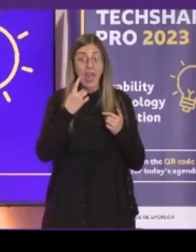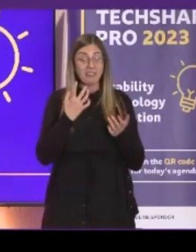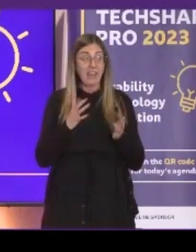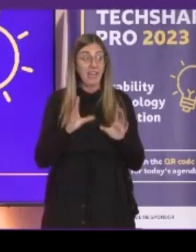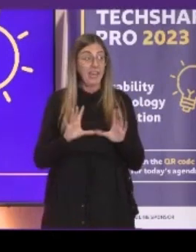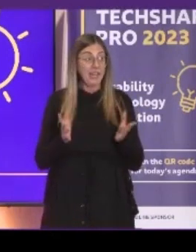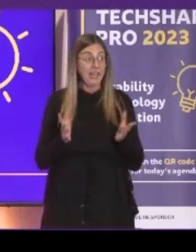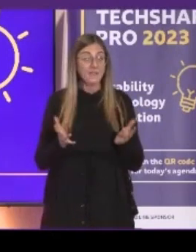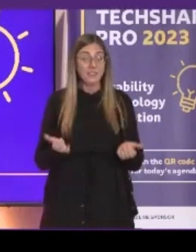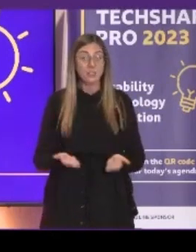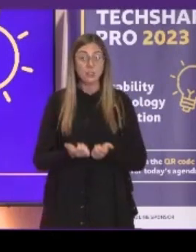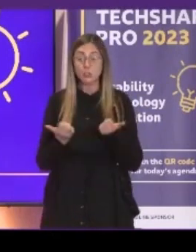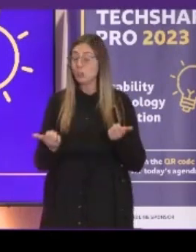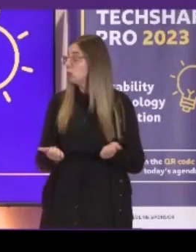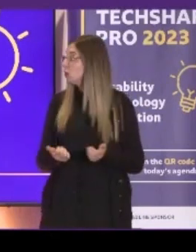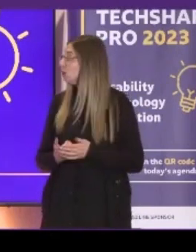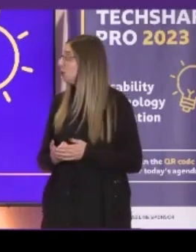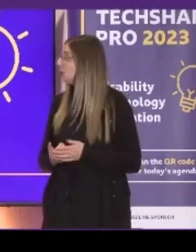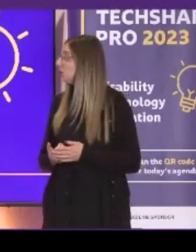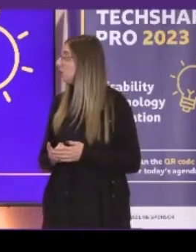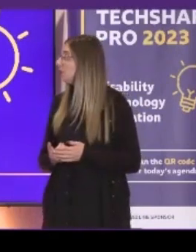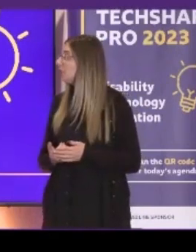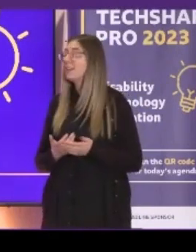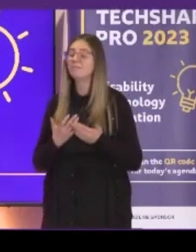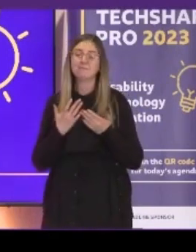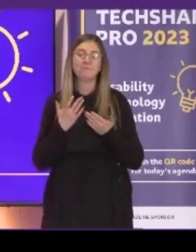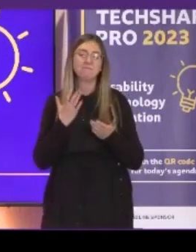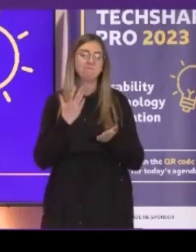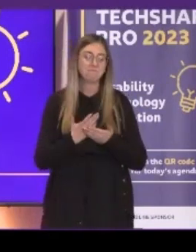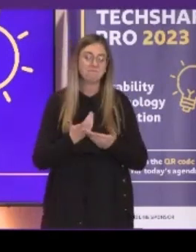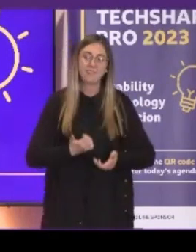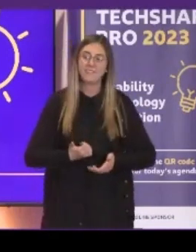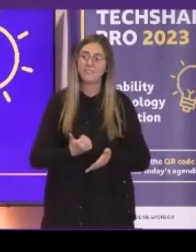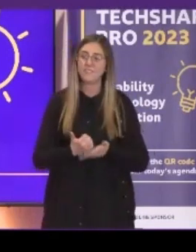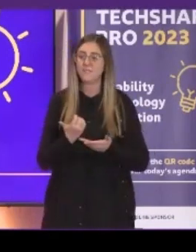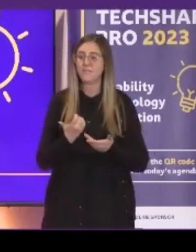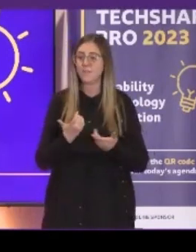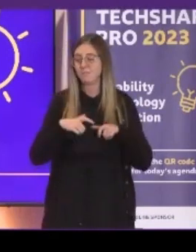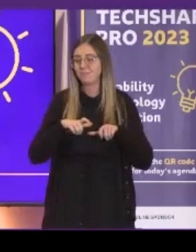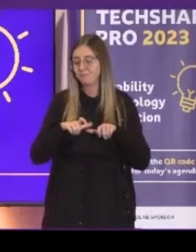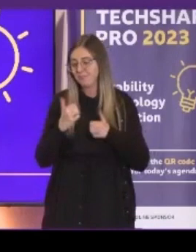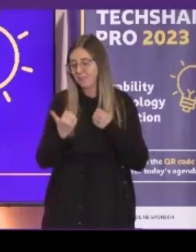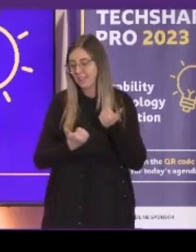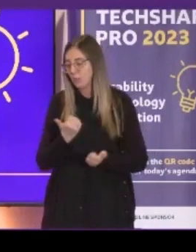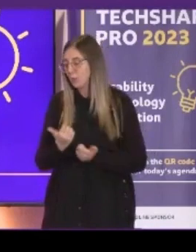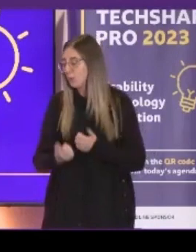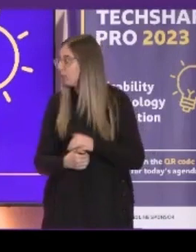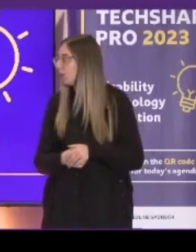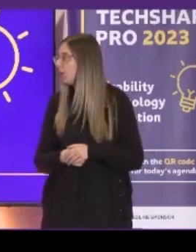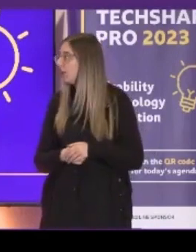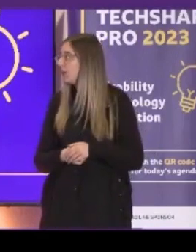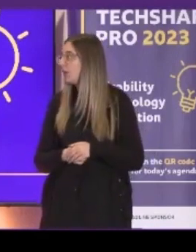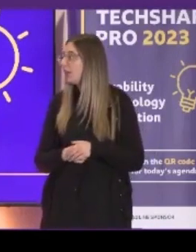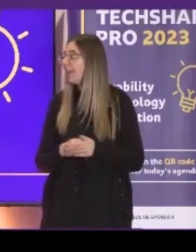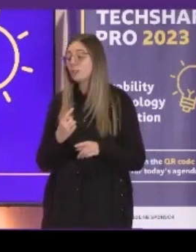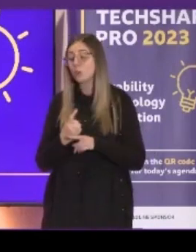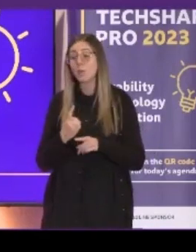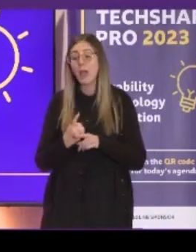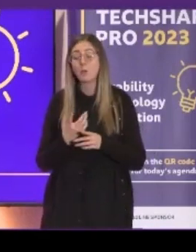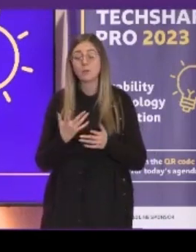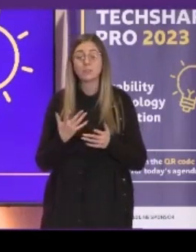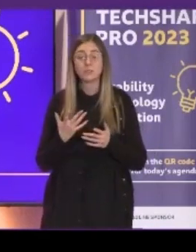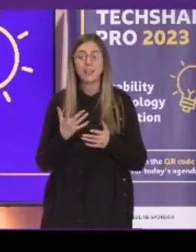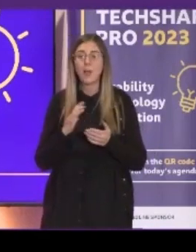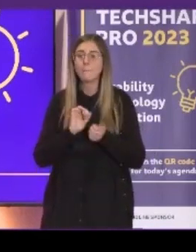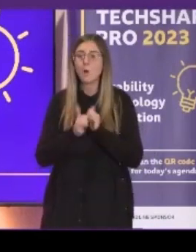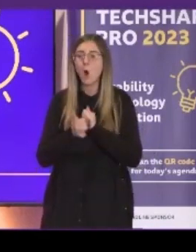you. Well, carry on. That was fantastic. Thank you very much, everybody. You were talking about takeaways. I think that partnership